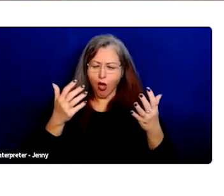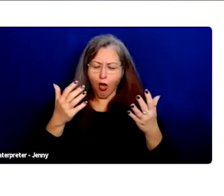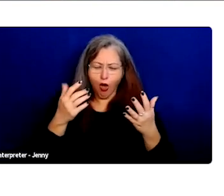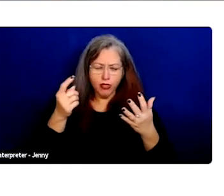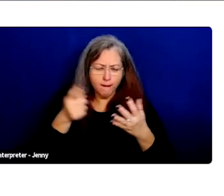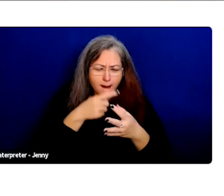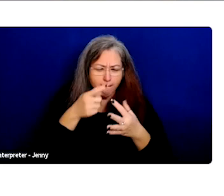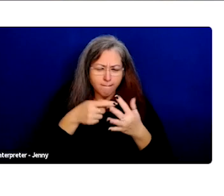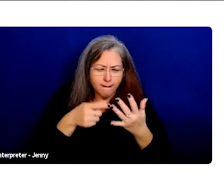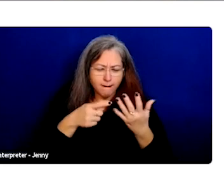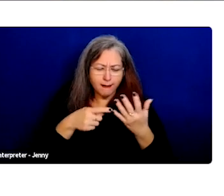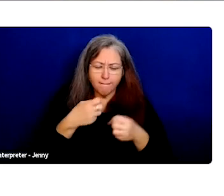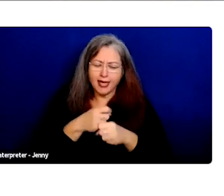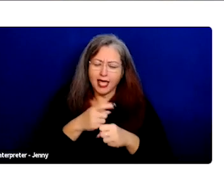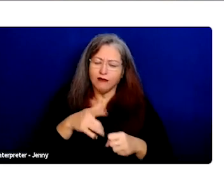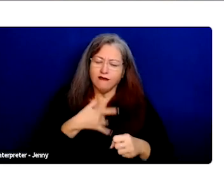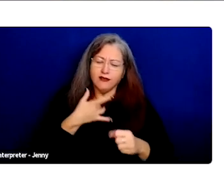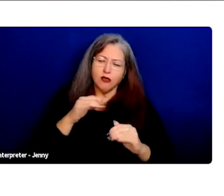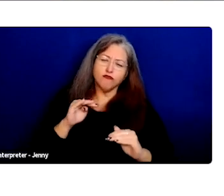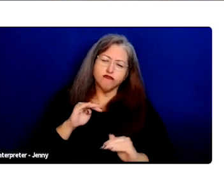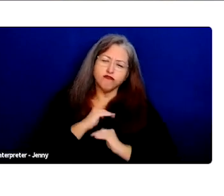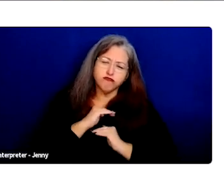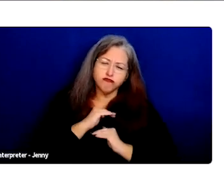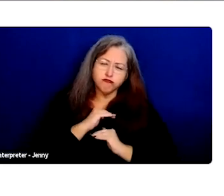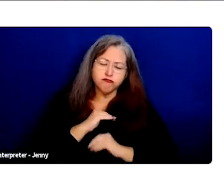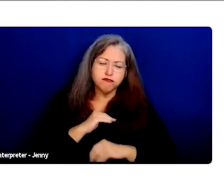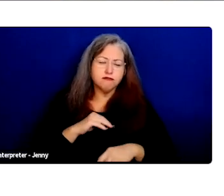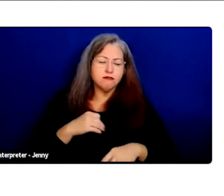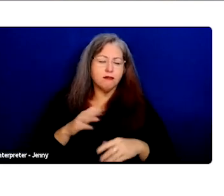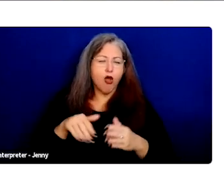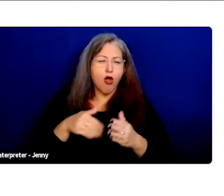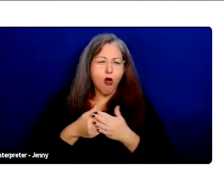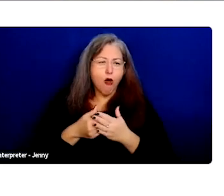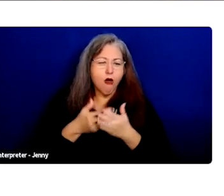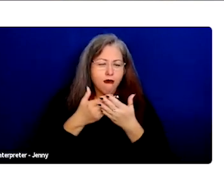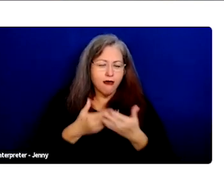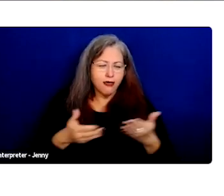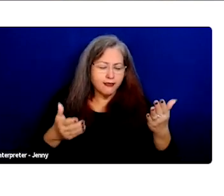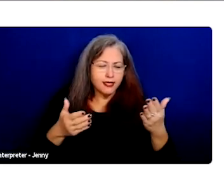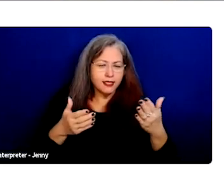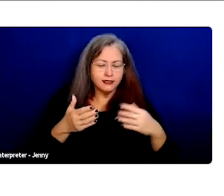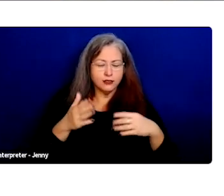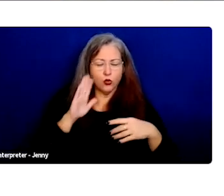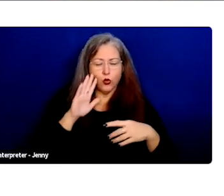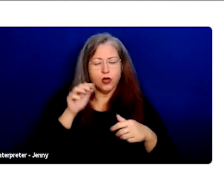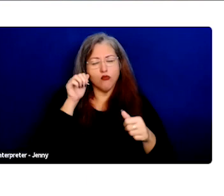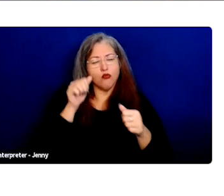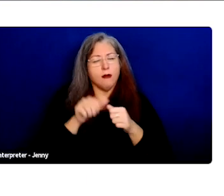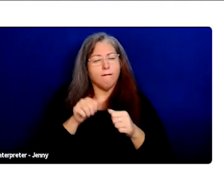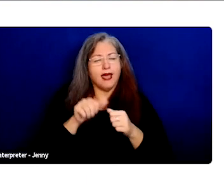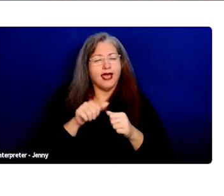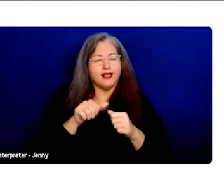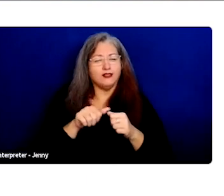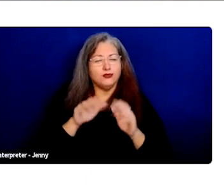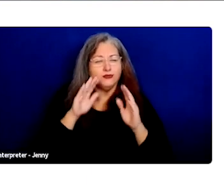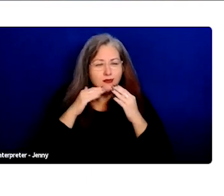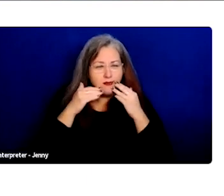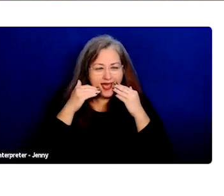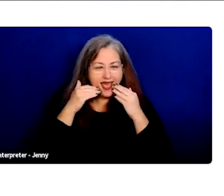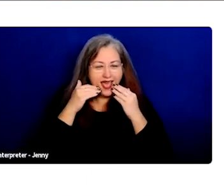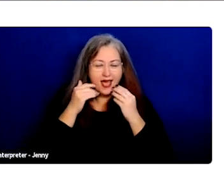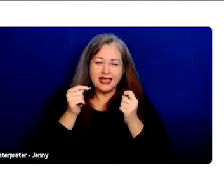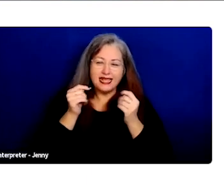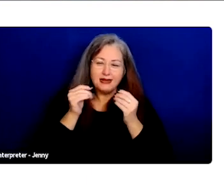you feel nurtured. It has all the artifacts that remind you to smile and